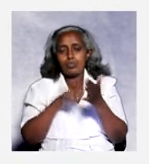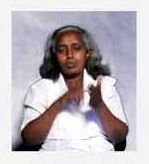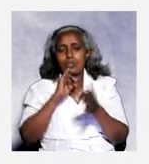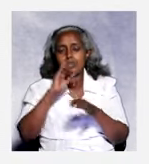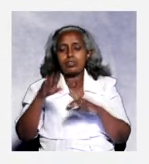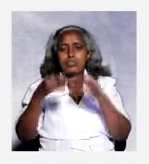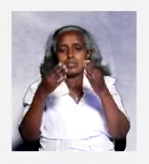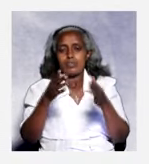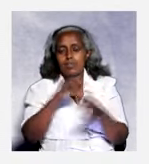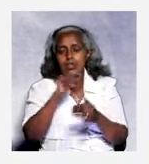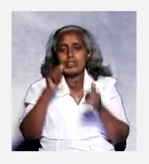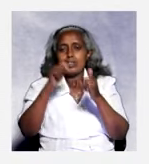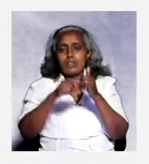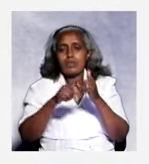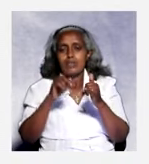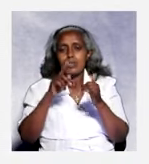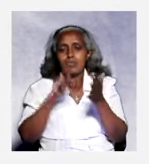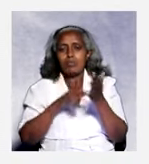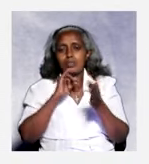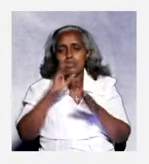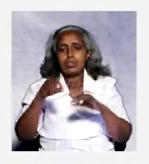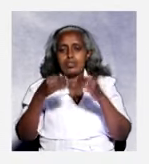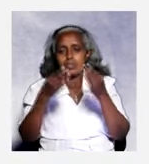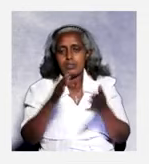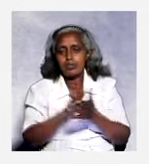given and terminal point is given.